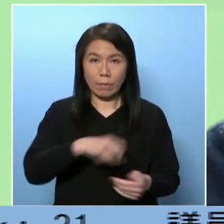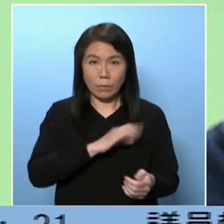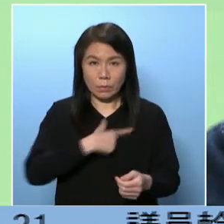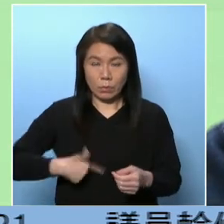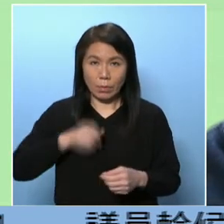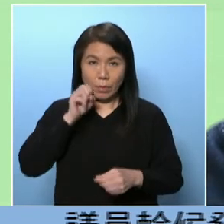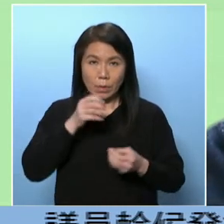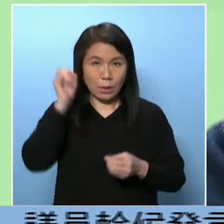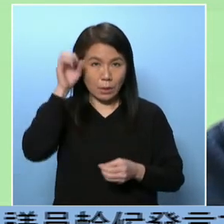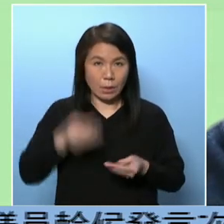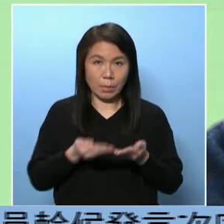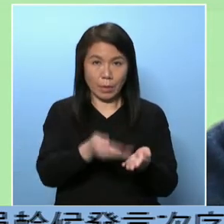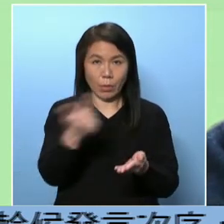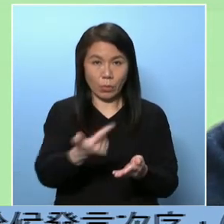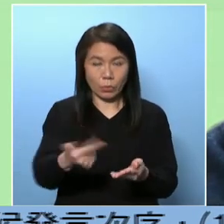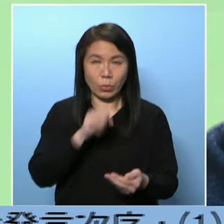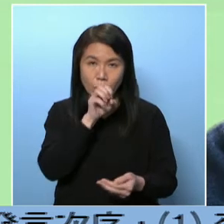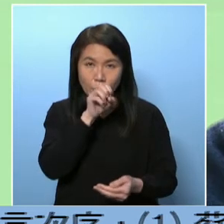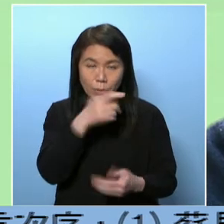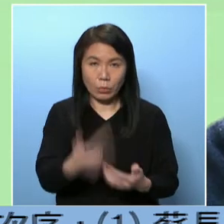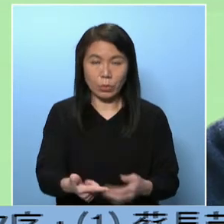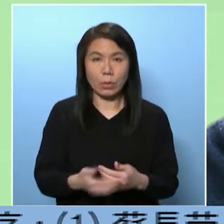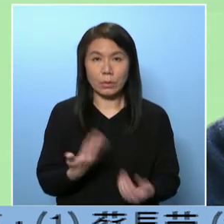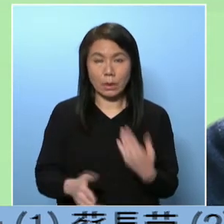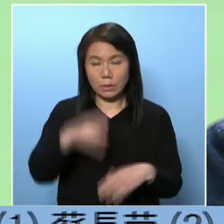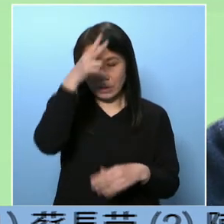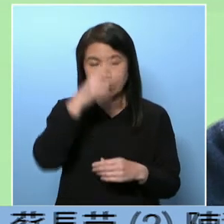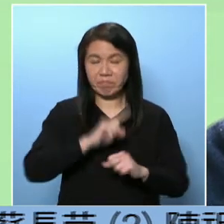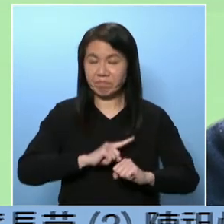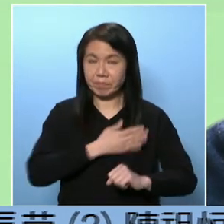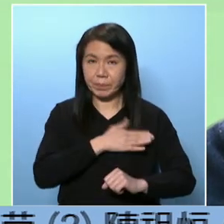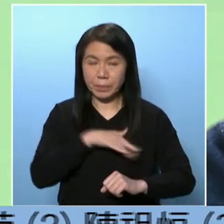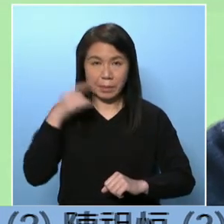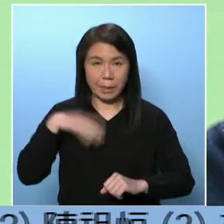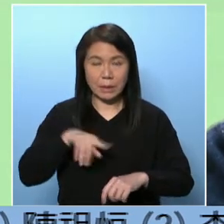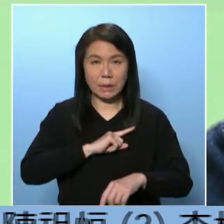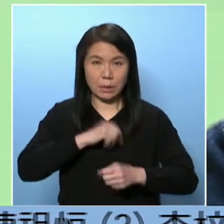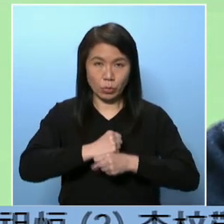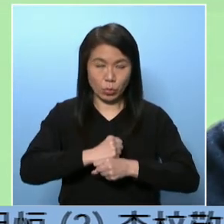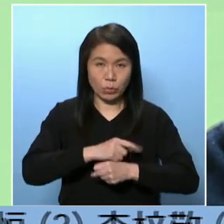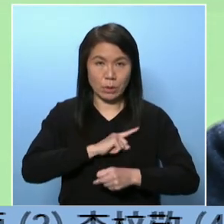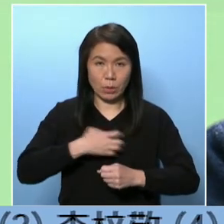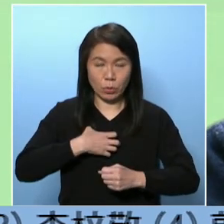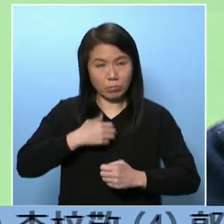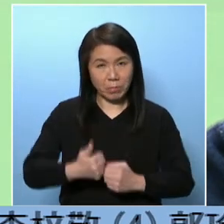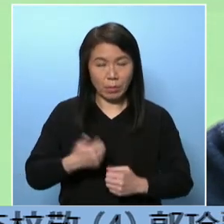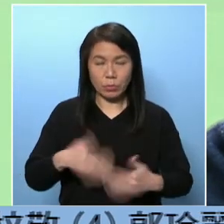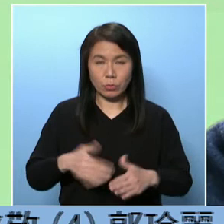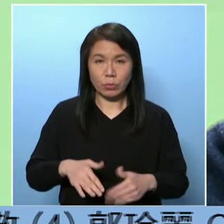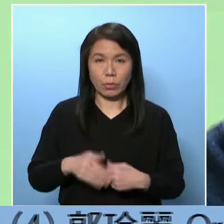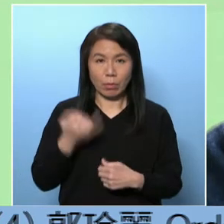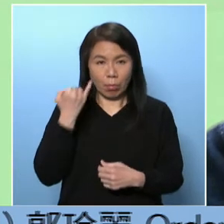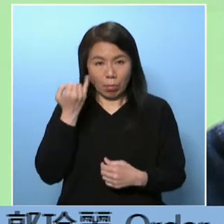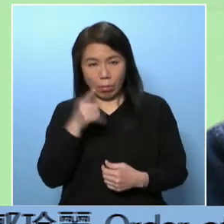alone, even though the logical members have provided a lot of advice. However, the government still insists on its